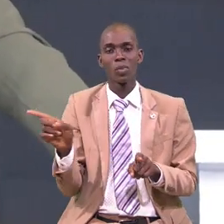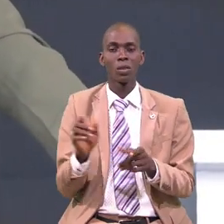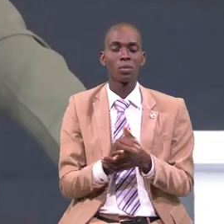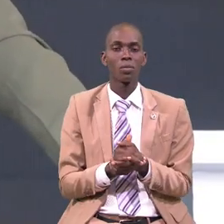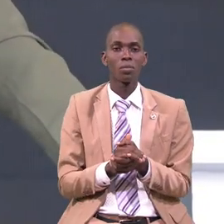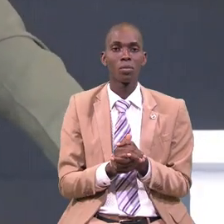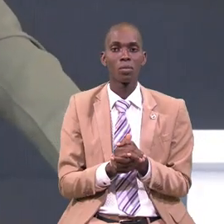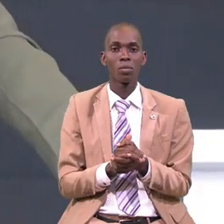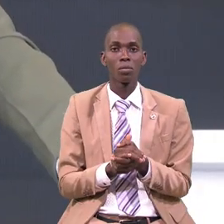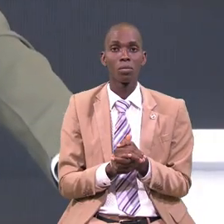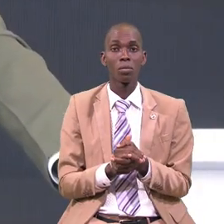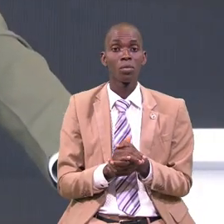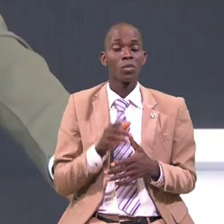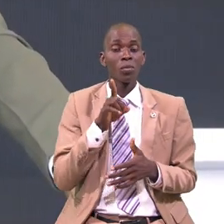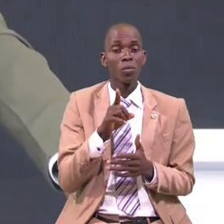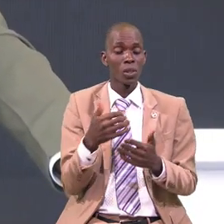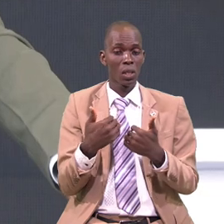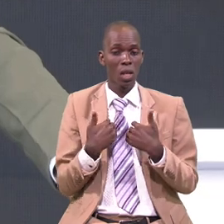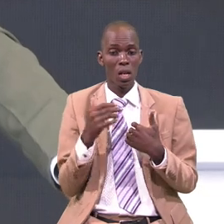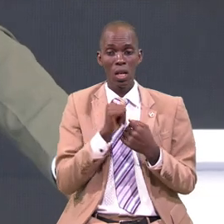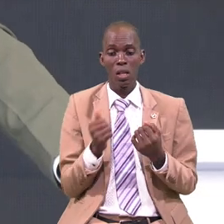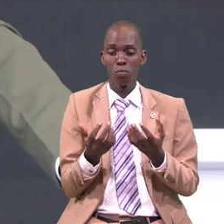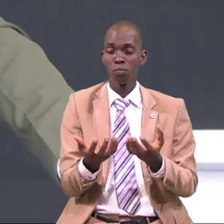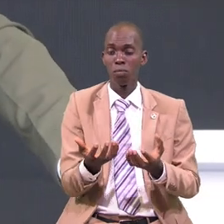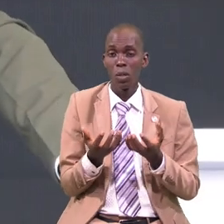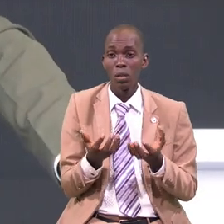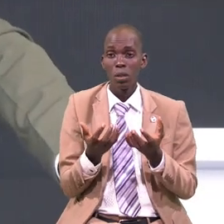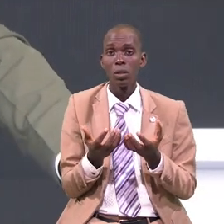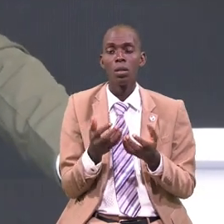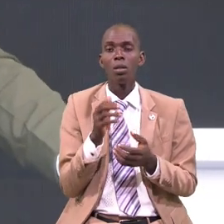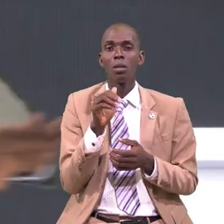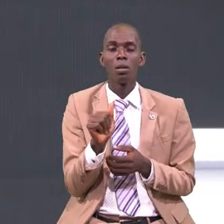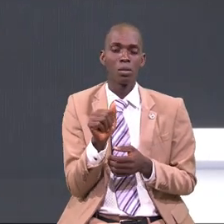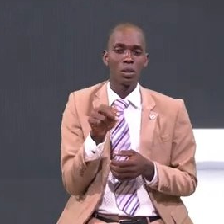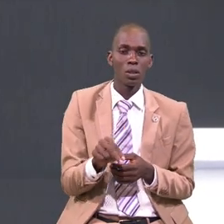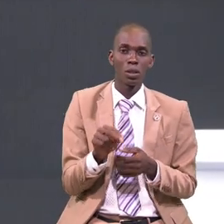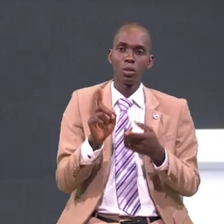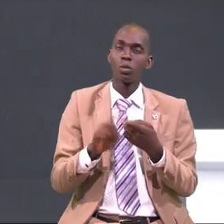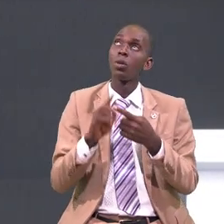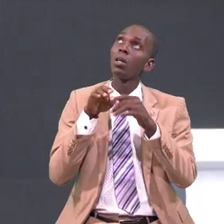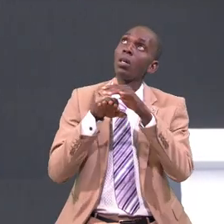He has a desire, a passion, a thirst to get to heaven.